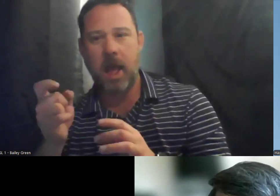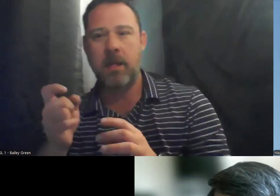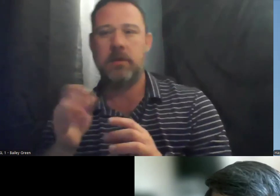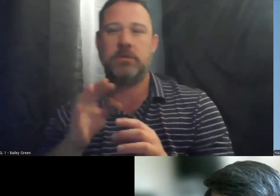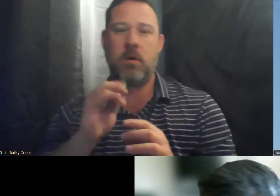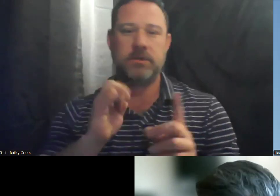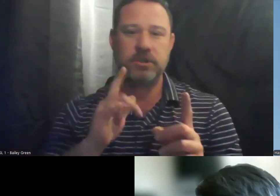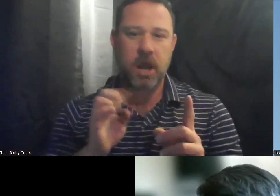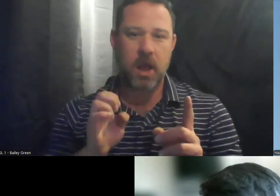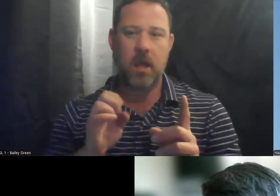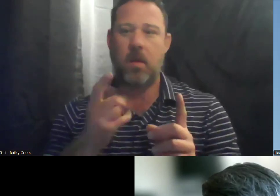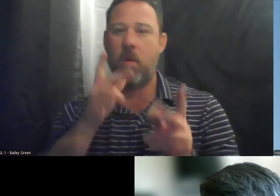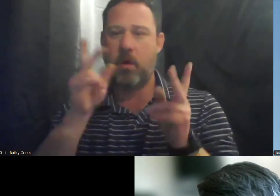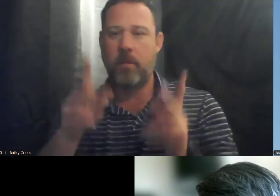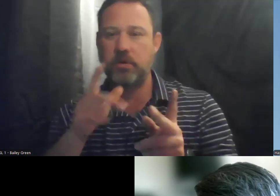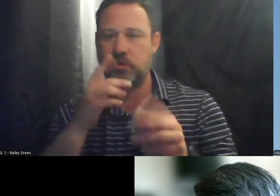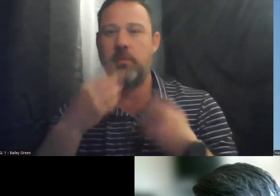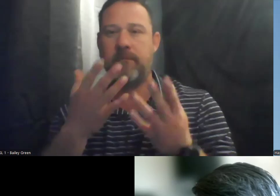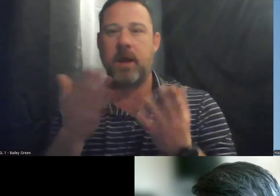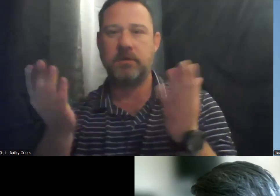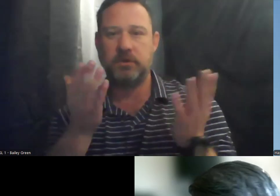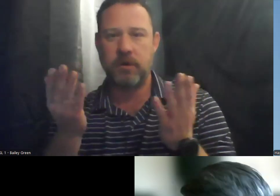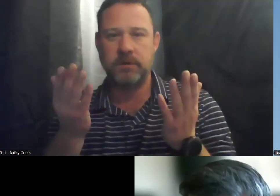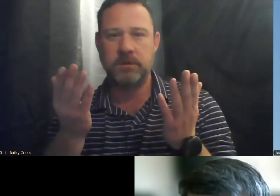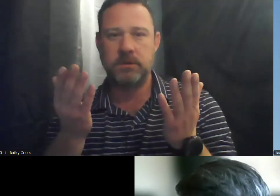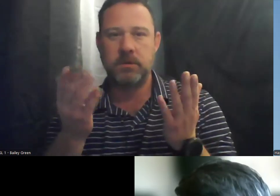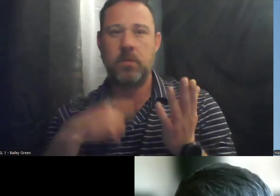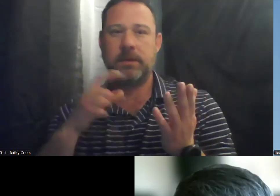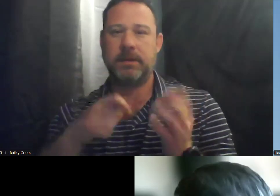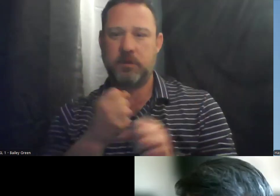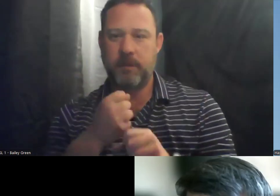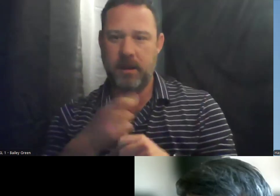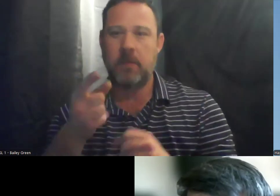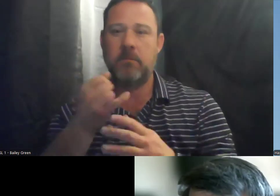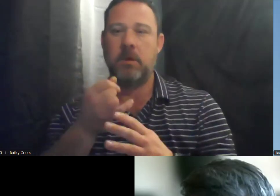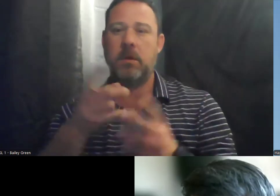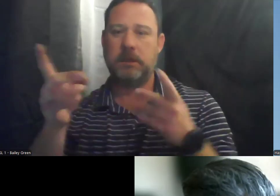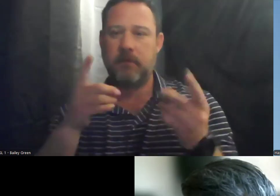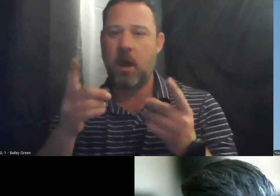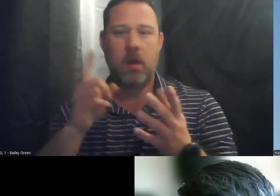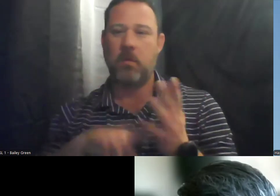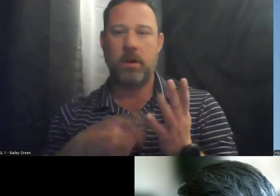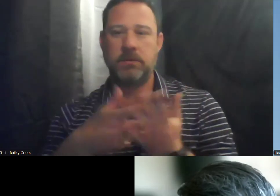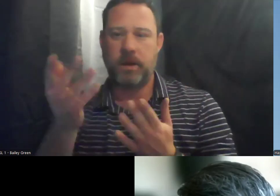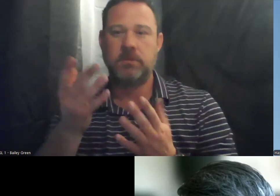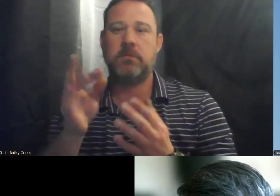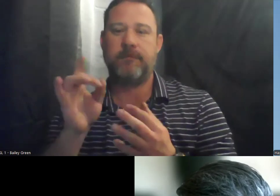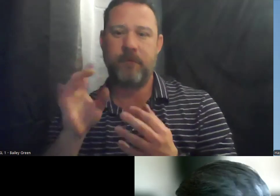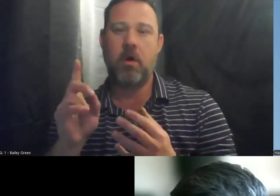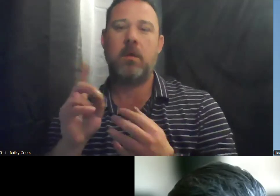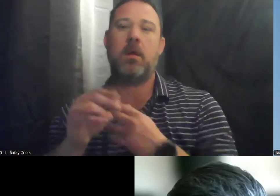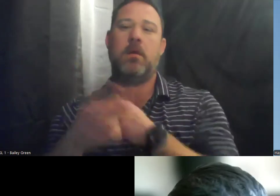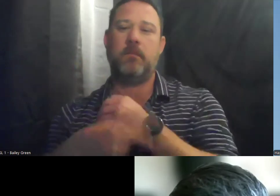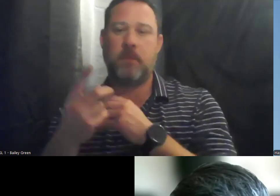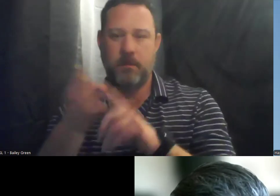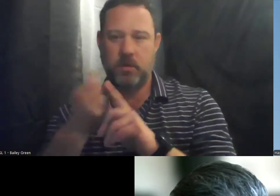Michelle, or to a person who provides services. We need to make them define what is waste, fraud, and abuse. And that's